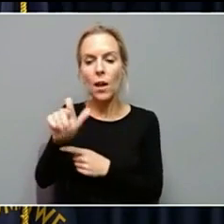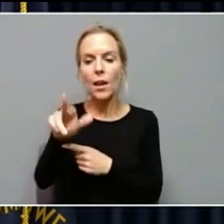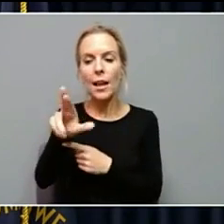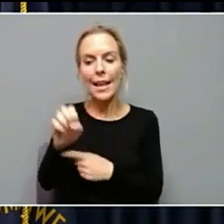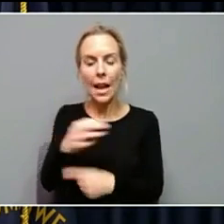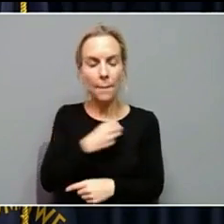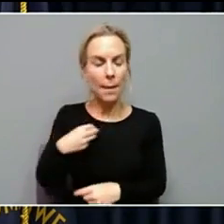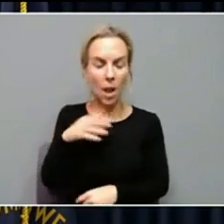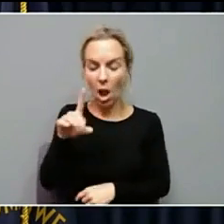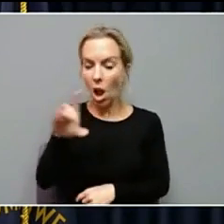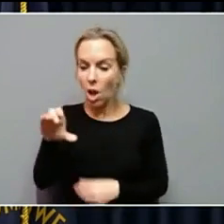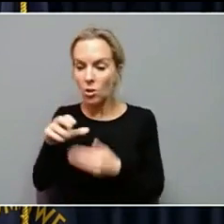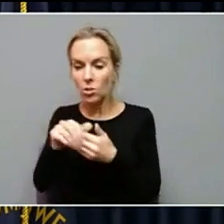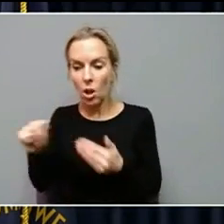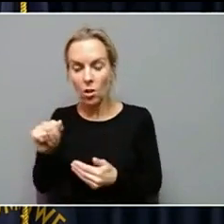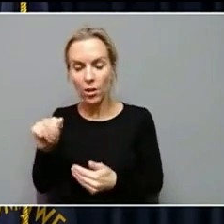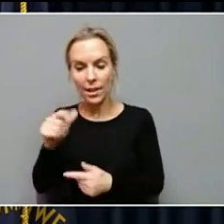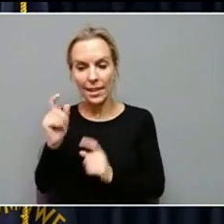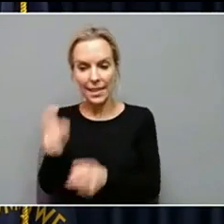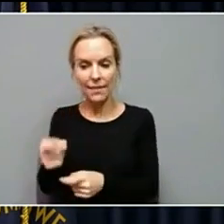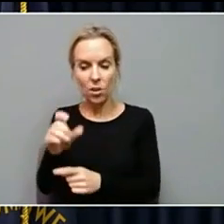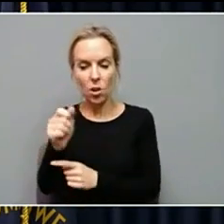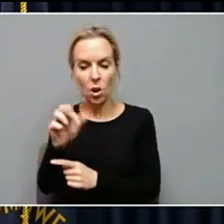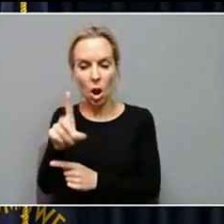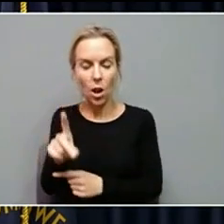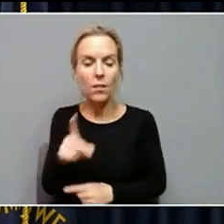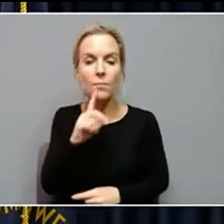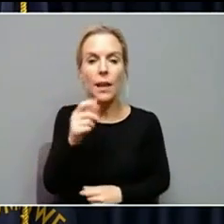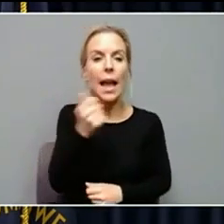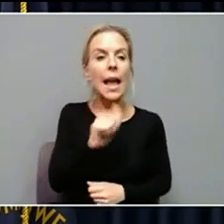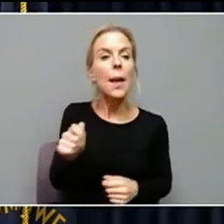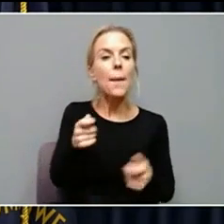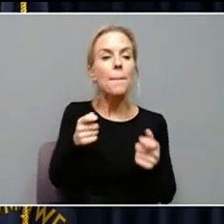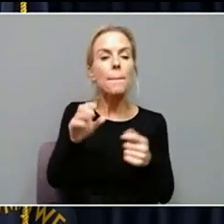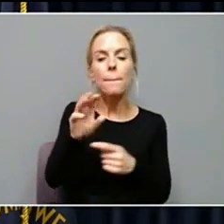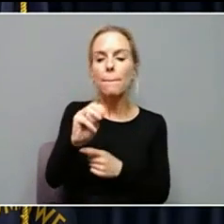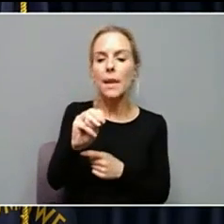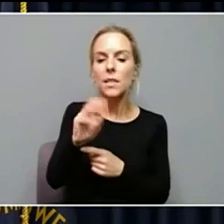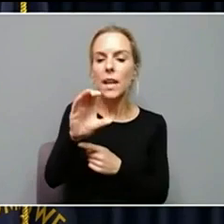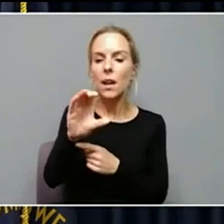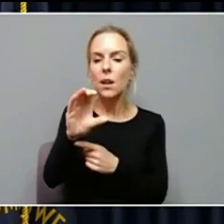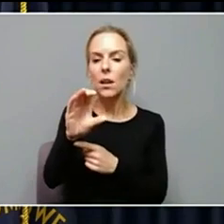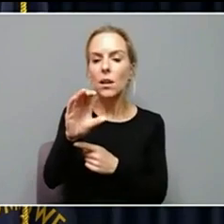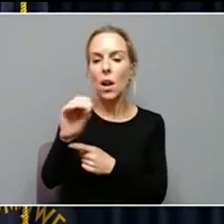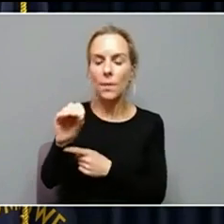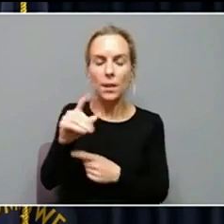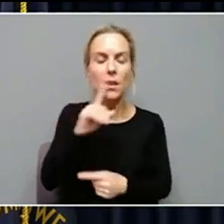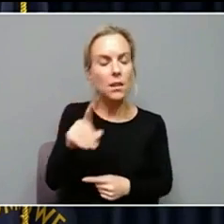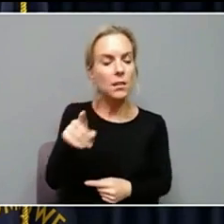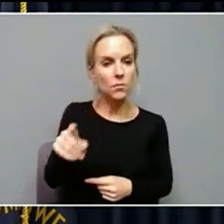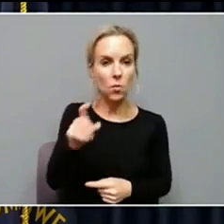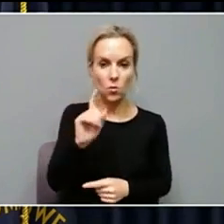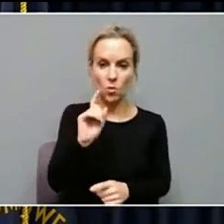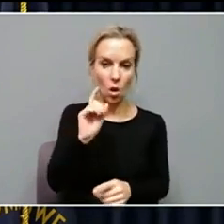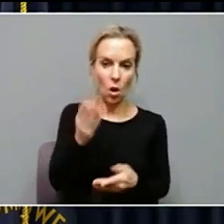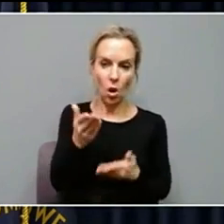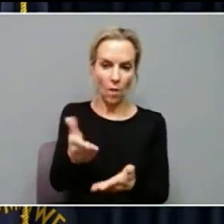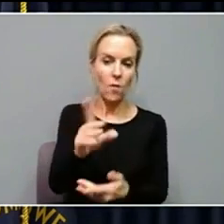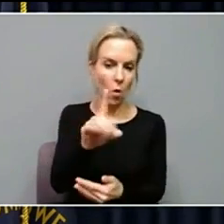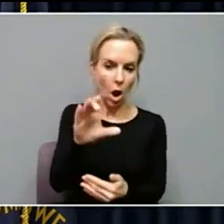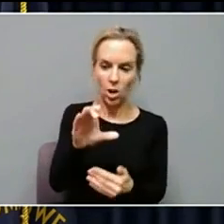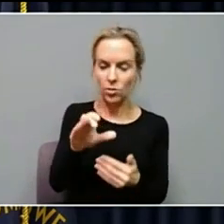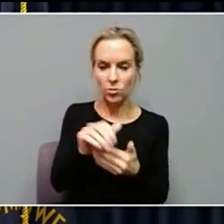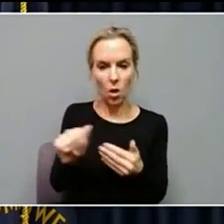about all of our Medicaid managed care companies are offering $100 or more to individuals to get